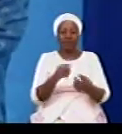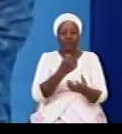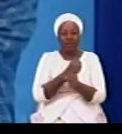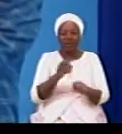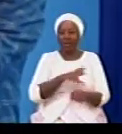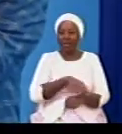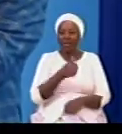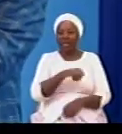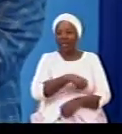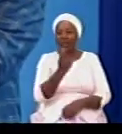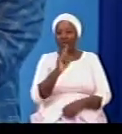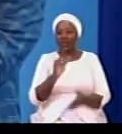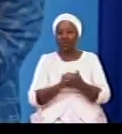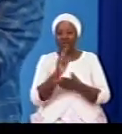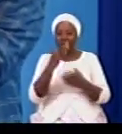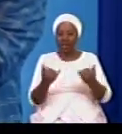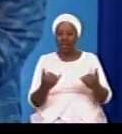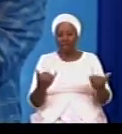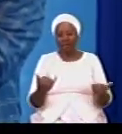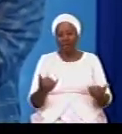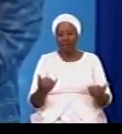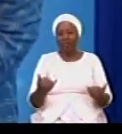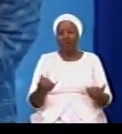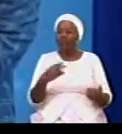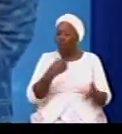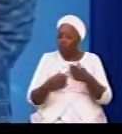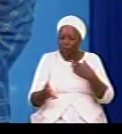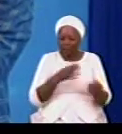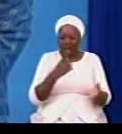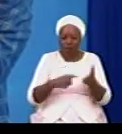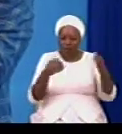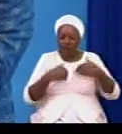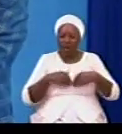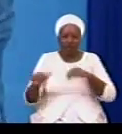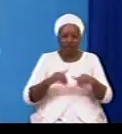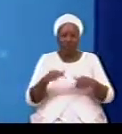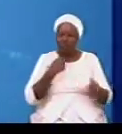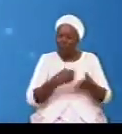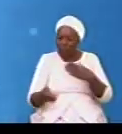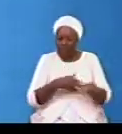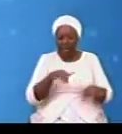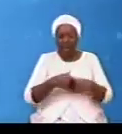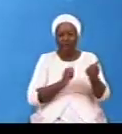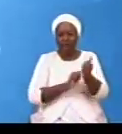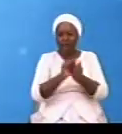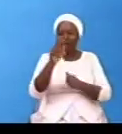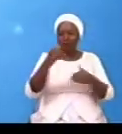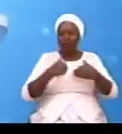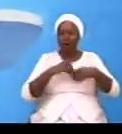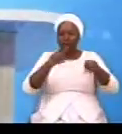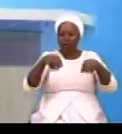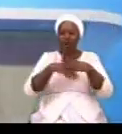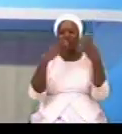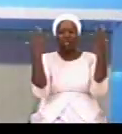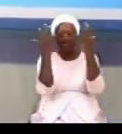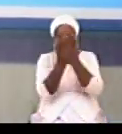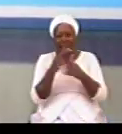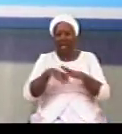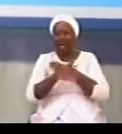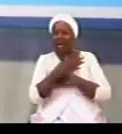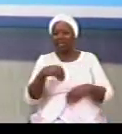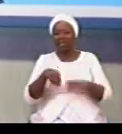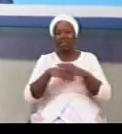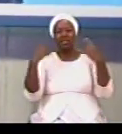matter how far you have gone in darkness and in sin, he is the one